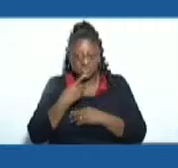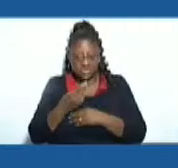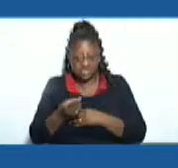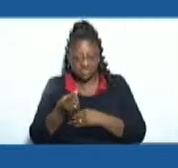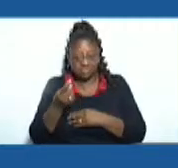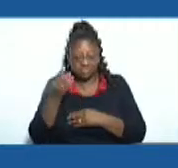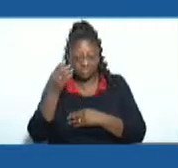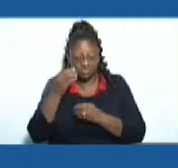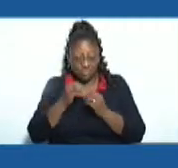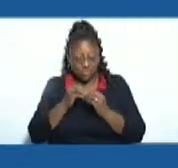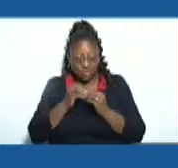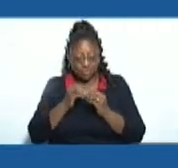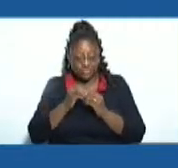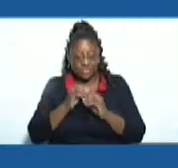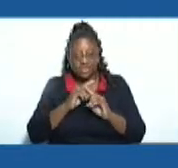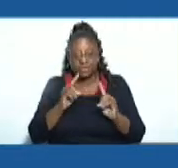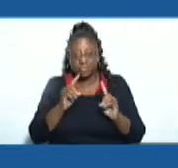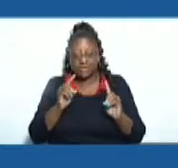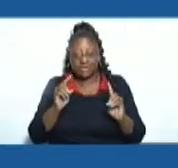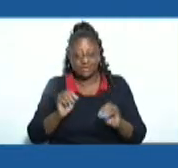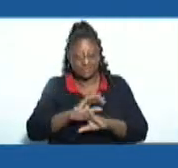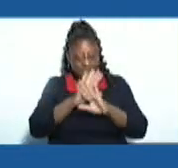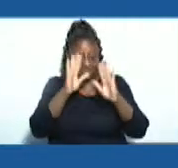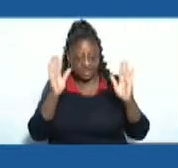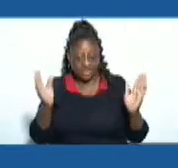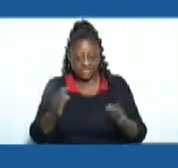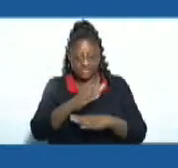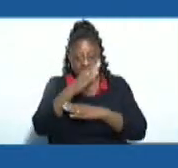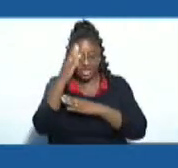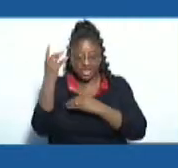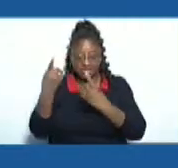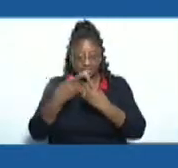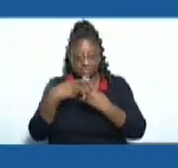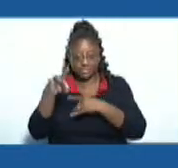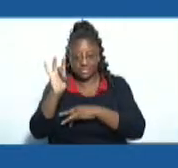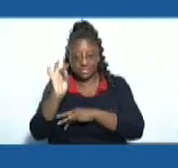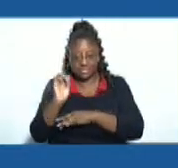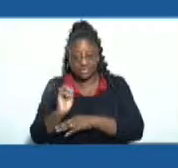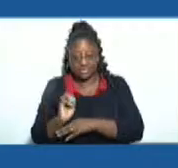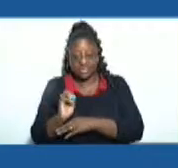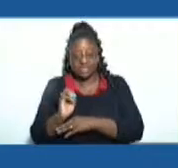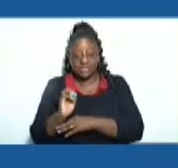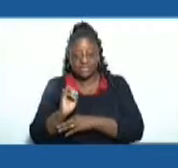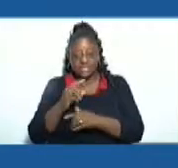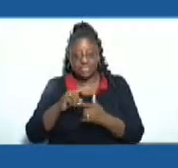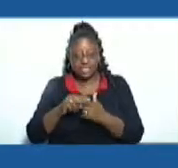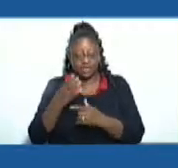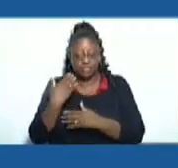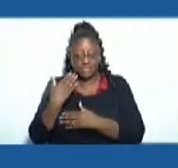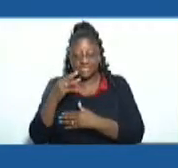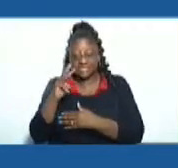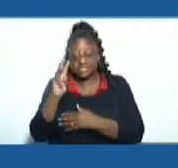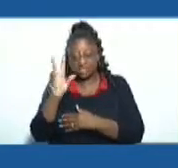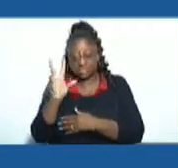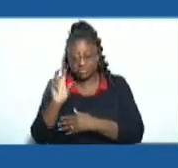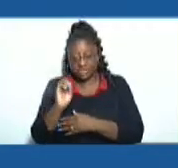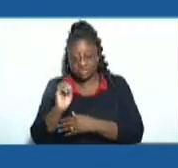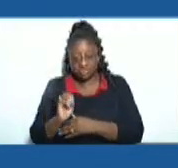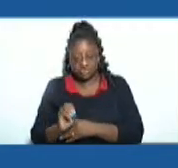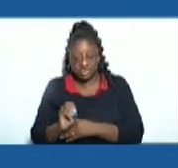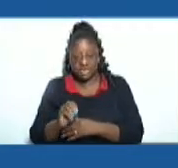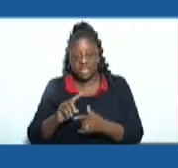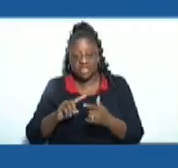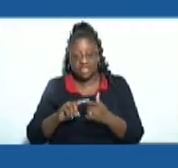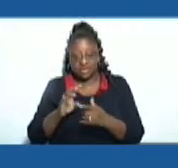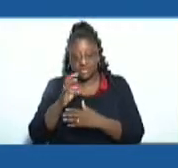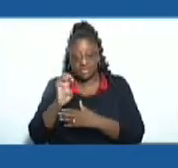little later in this cast. Near clear skies right now with a temperature of 80 degrees, the relative humidity 63%. We have an easterly flow at 11